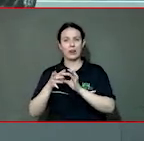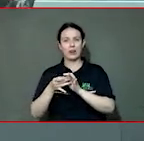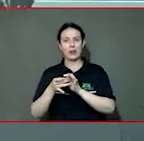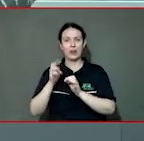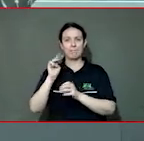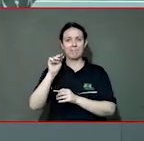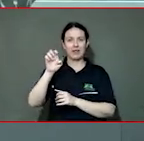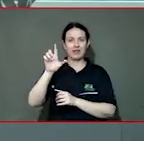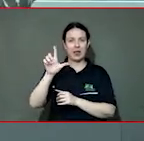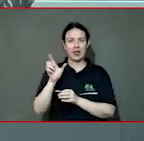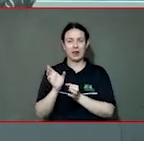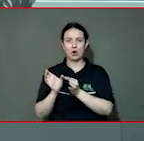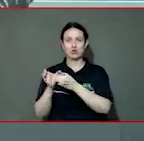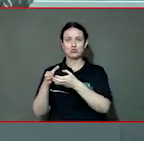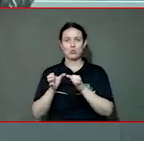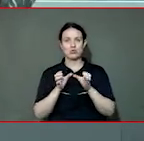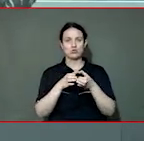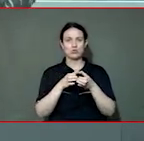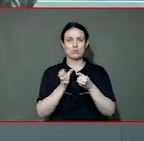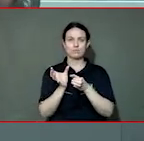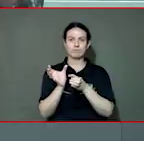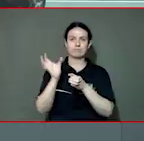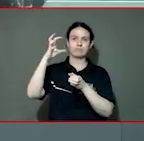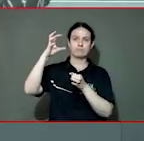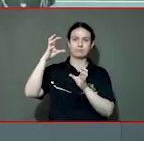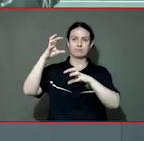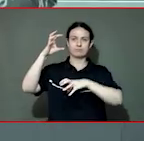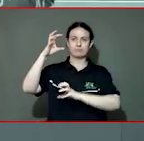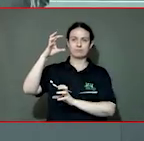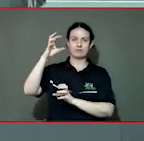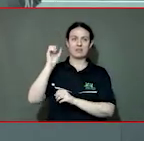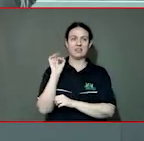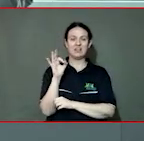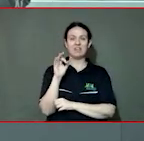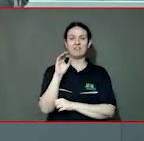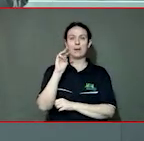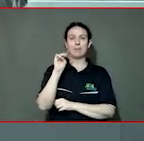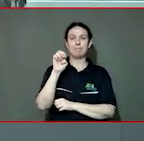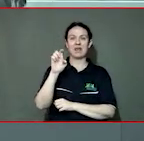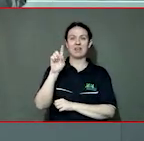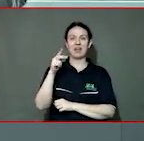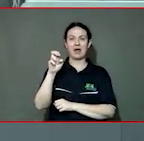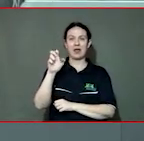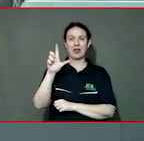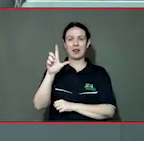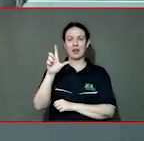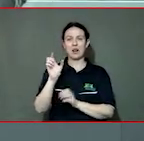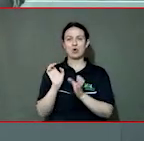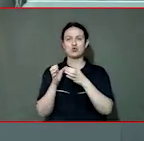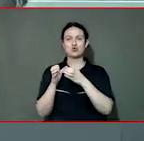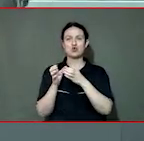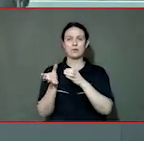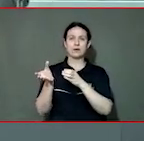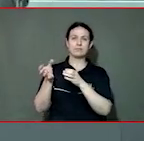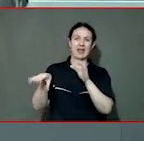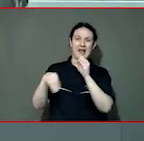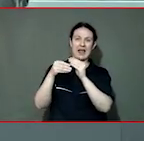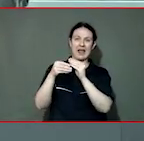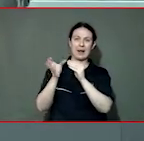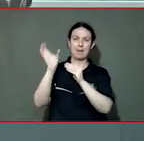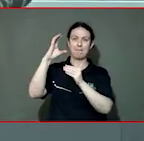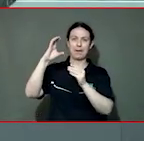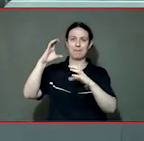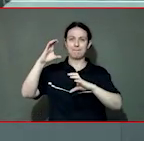methyl groups on the chain. As soon as you add methyl groups, then it's not chain length anymore, then it's surface